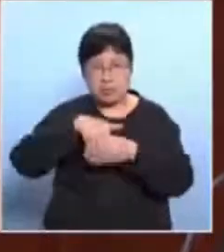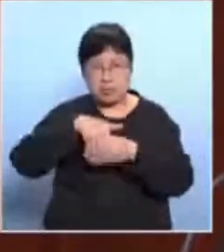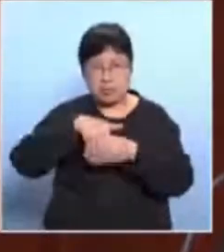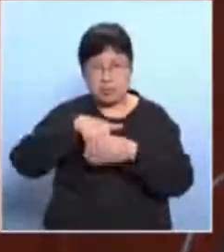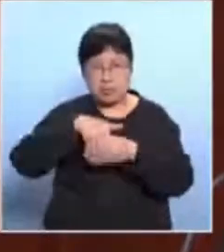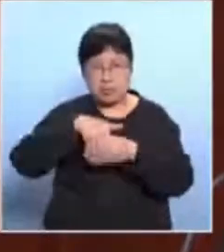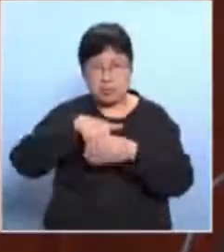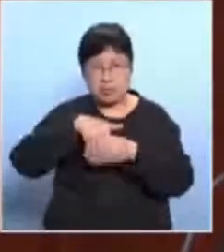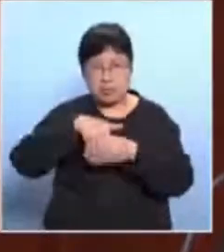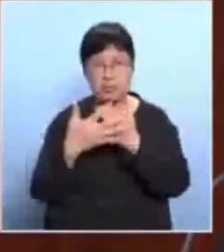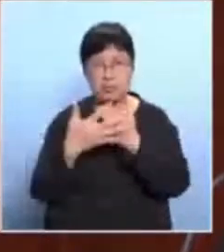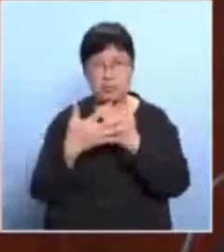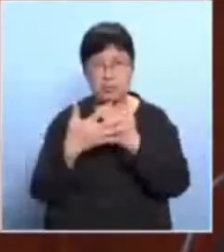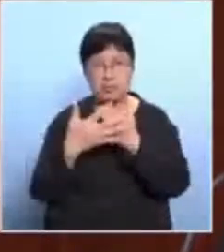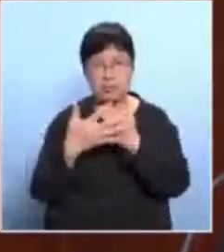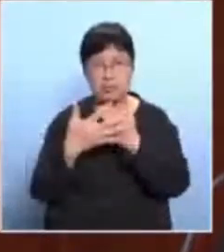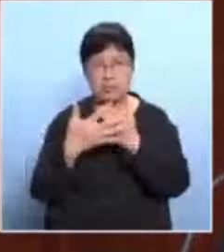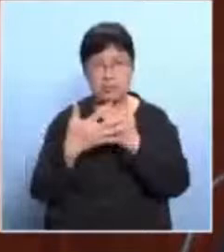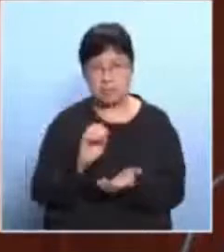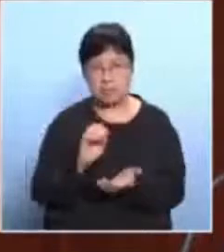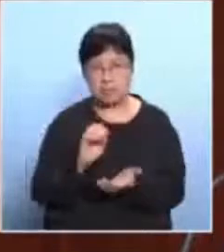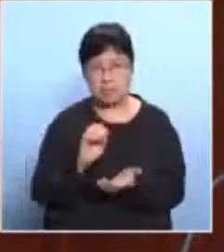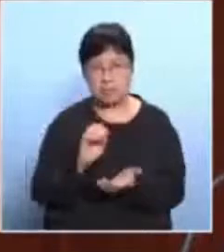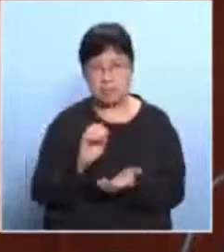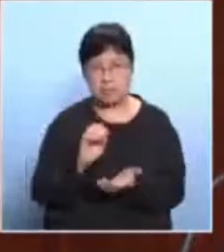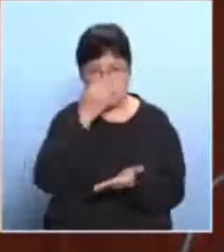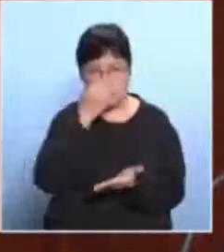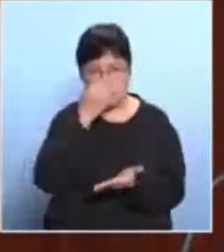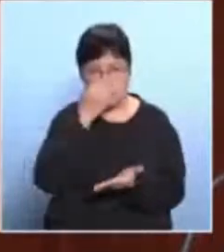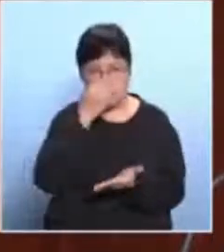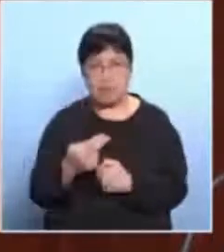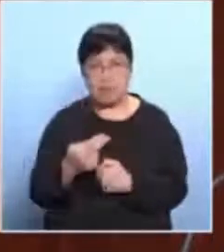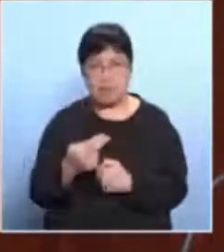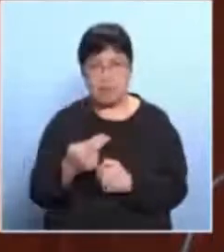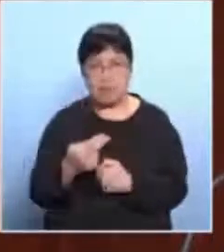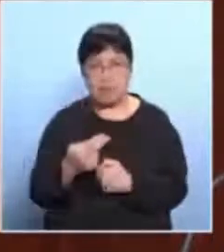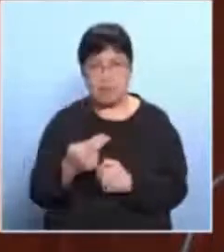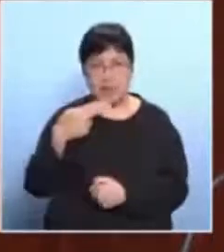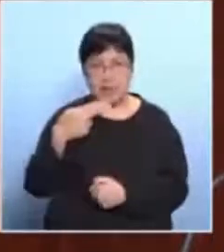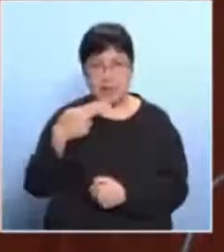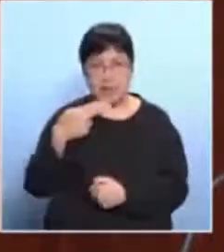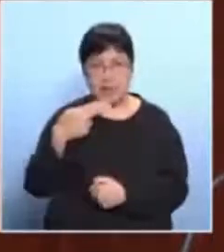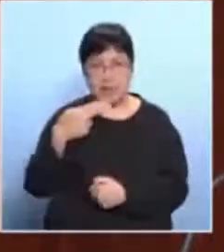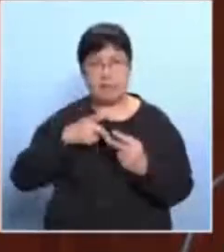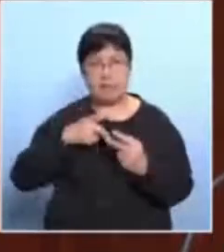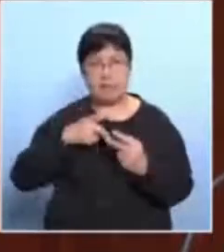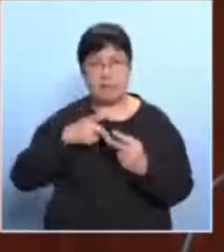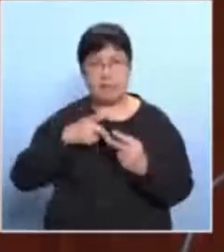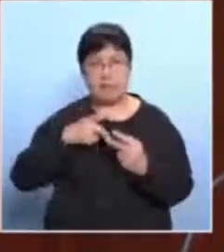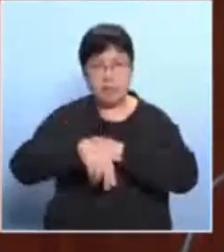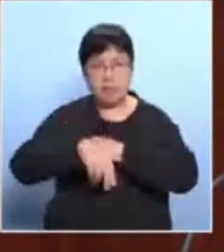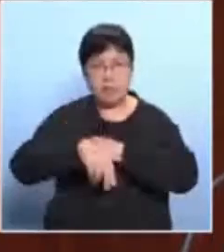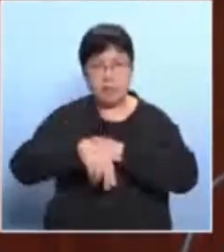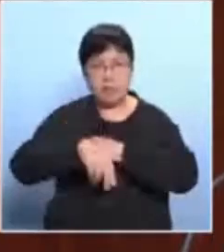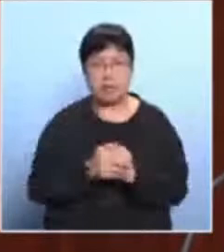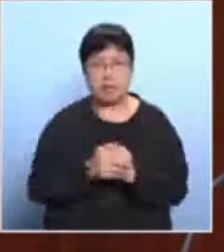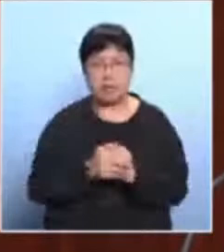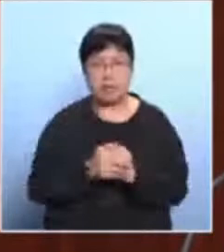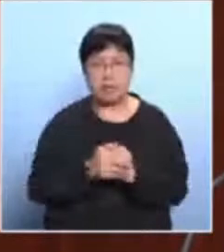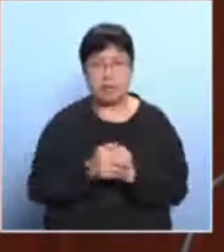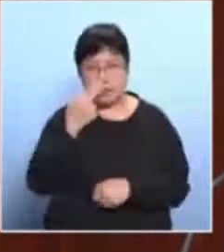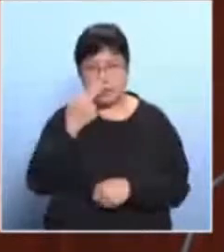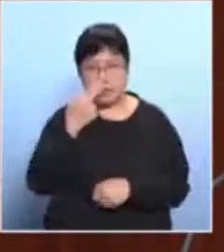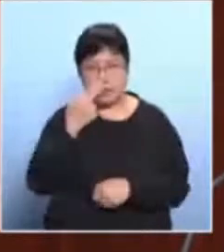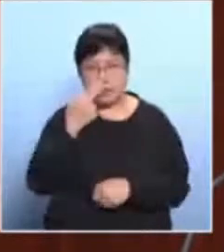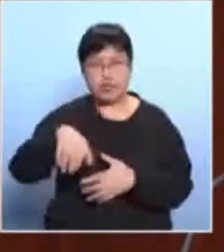stations. And 5. Formulates the strategy of hydrogen development in Hong Kong. Hydrogen fuel can be used in the